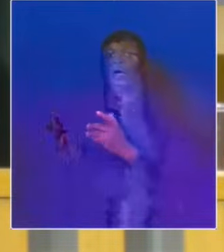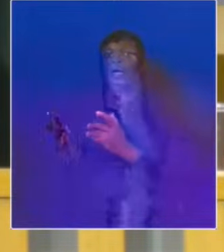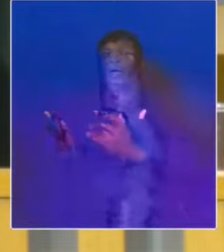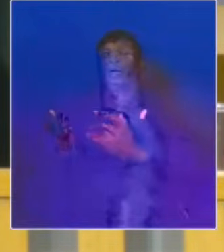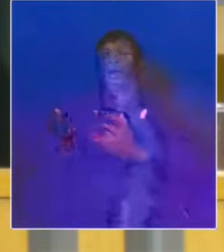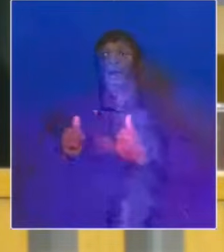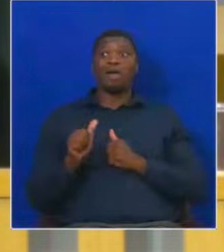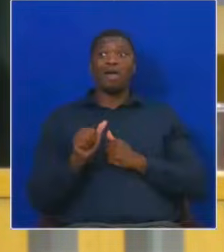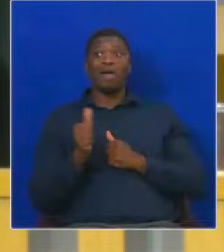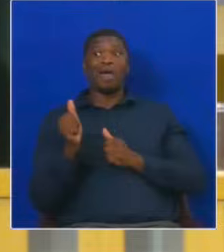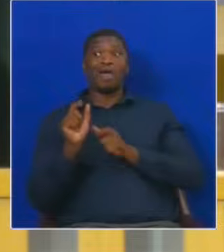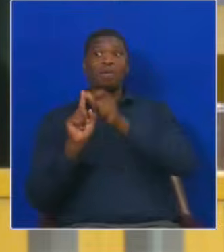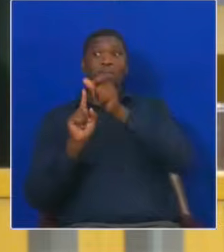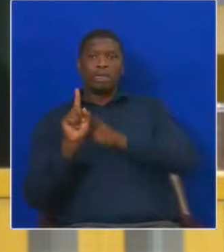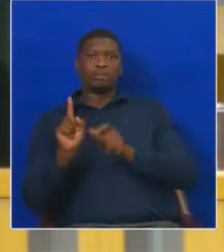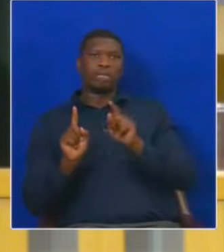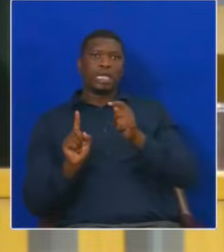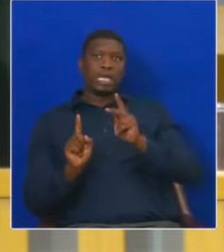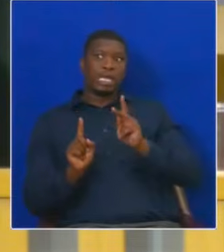have access